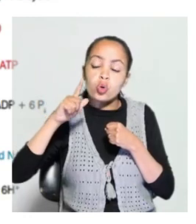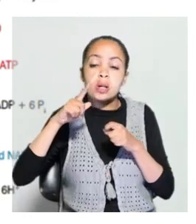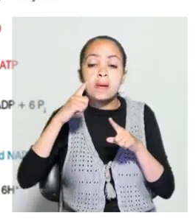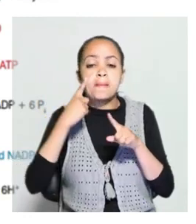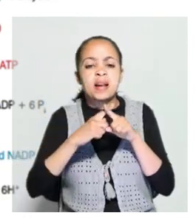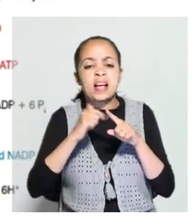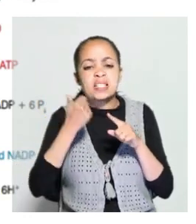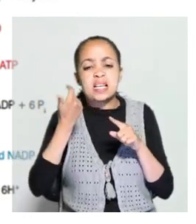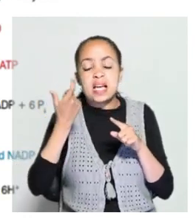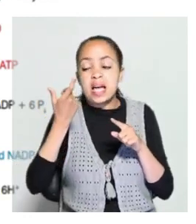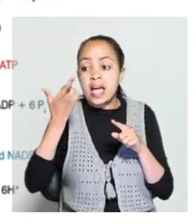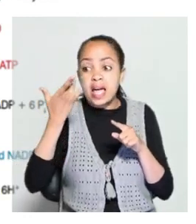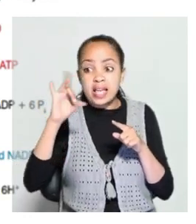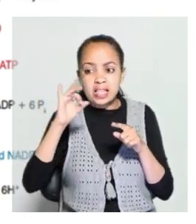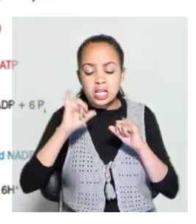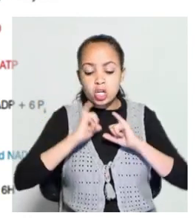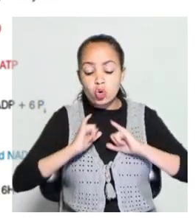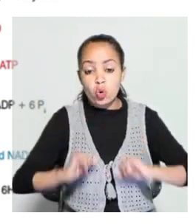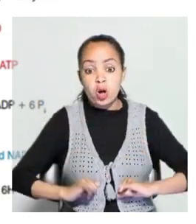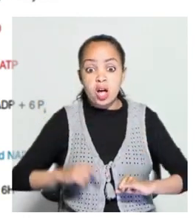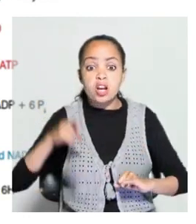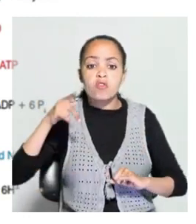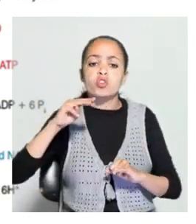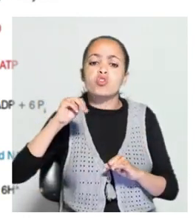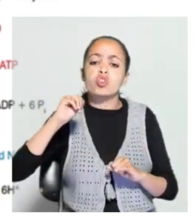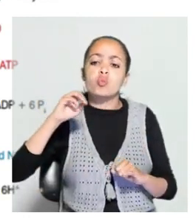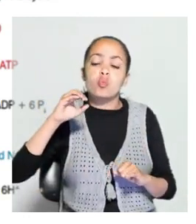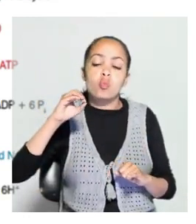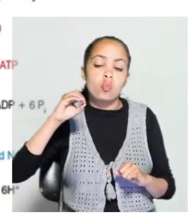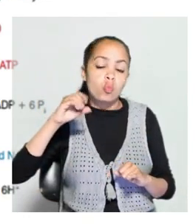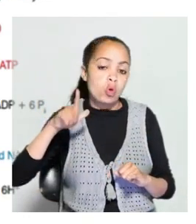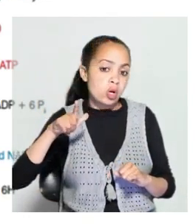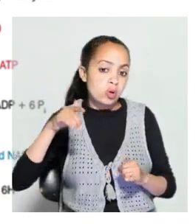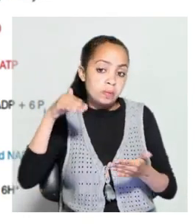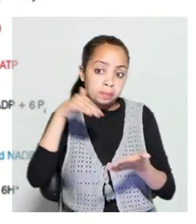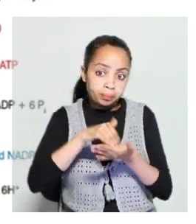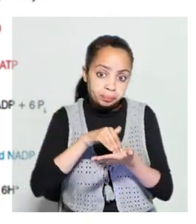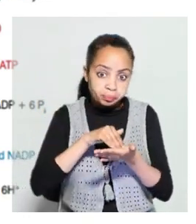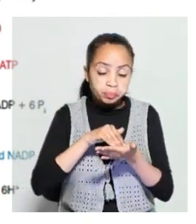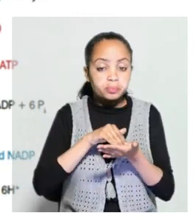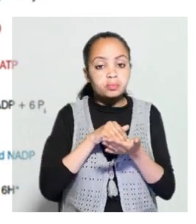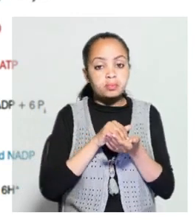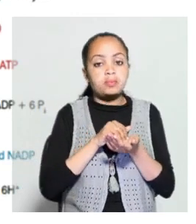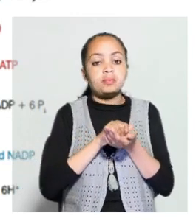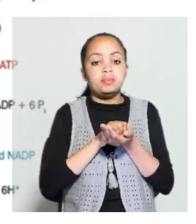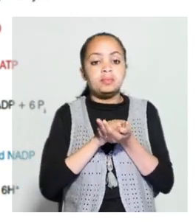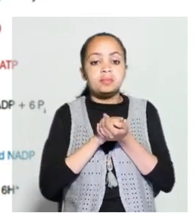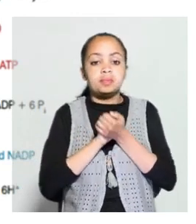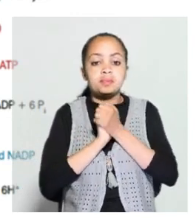plus 18 inorganic phosphate molecule. And again, there is again